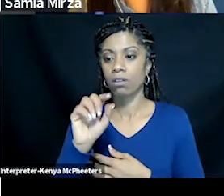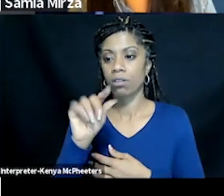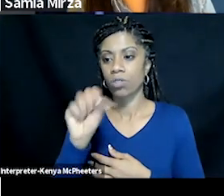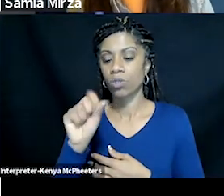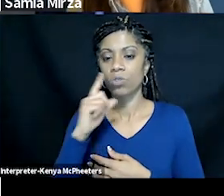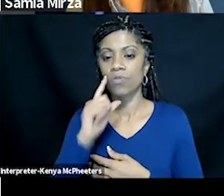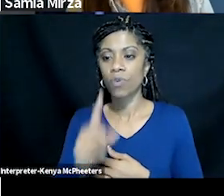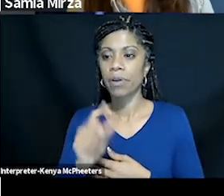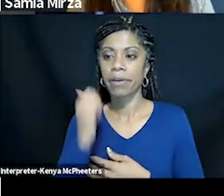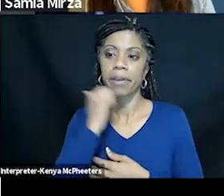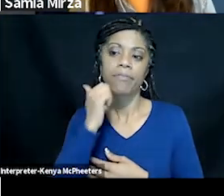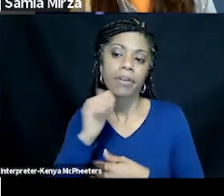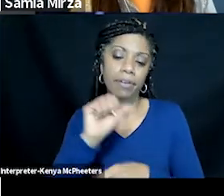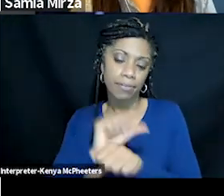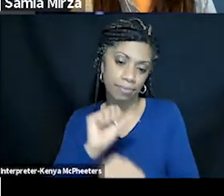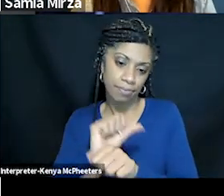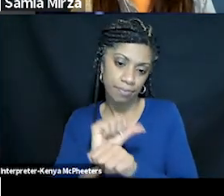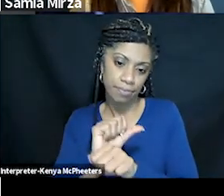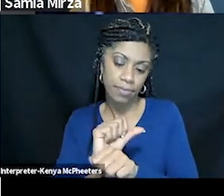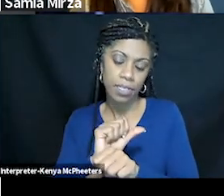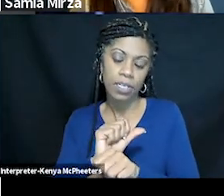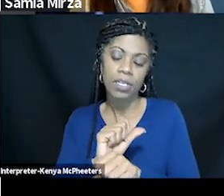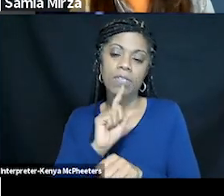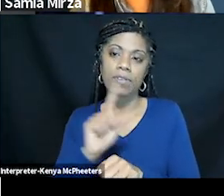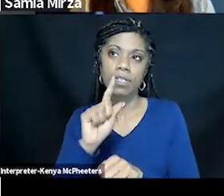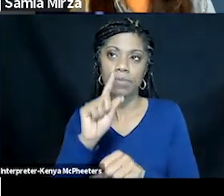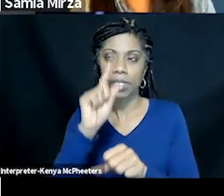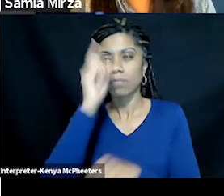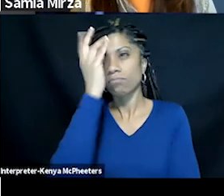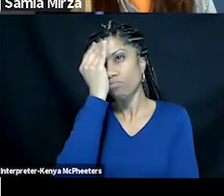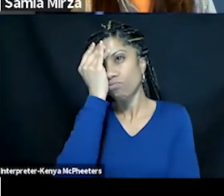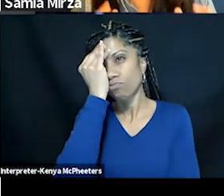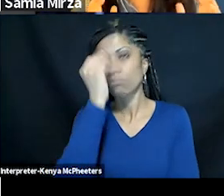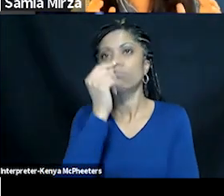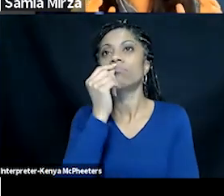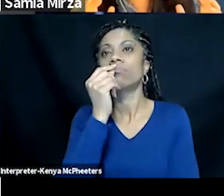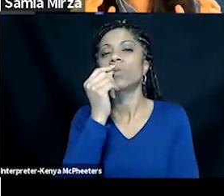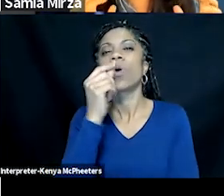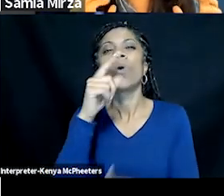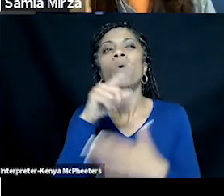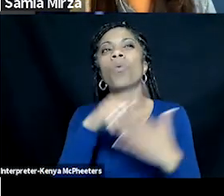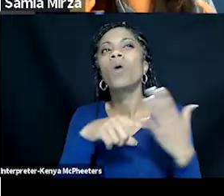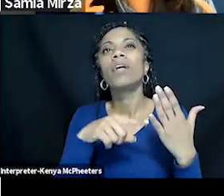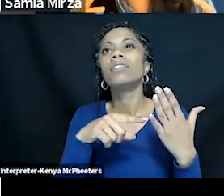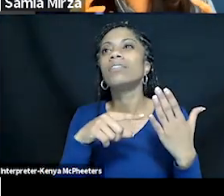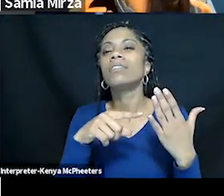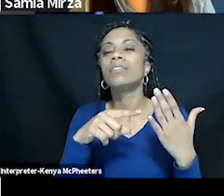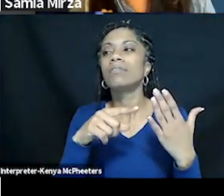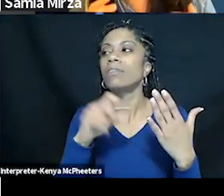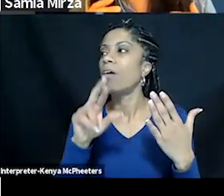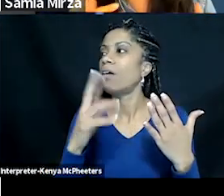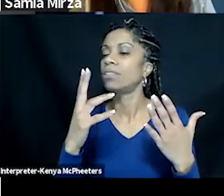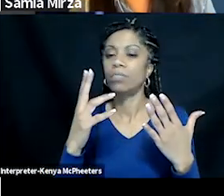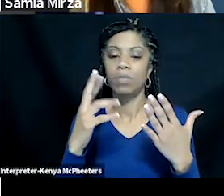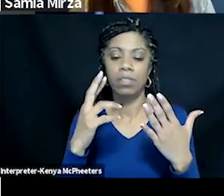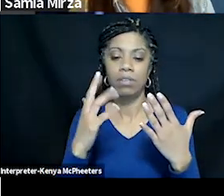day-to-day work that you do. So we really thought about, as a communications expert, what are some of the primary